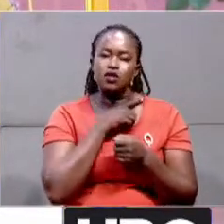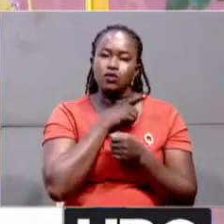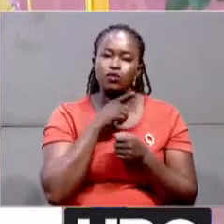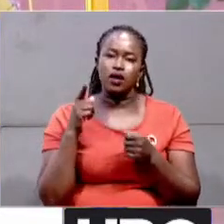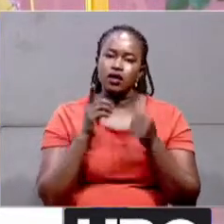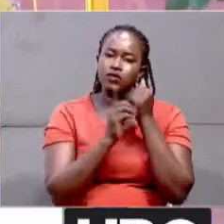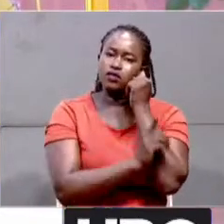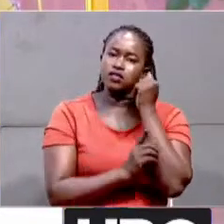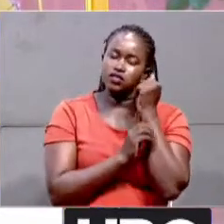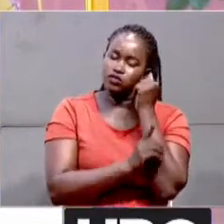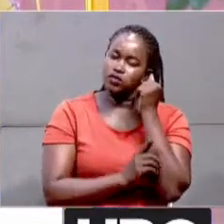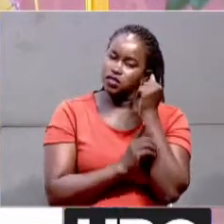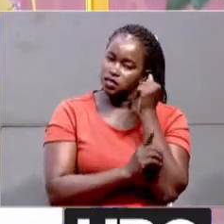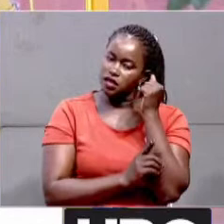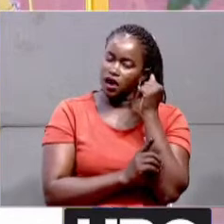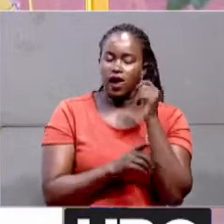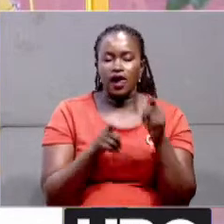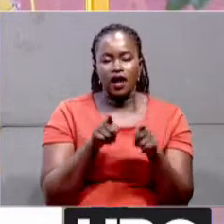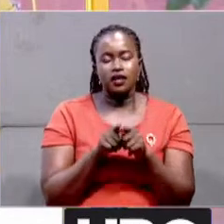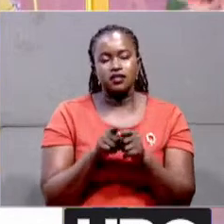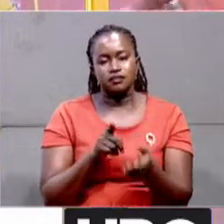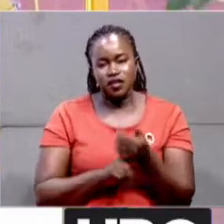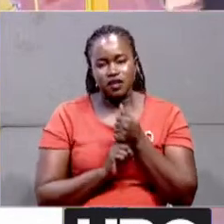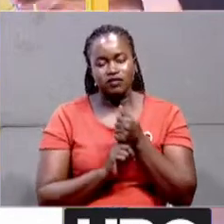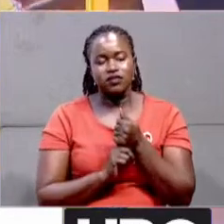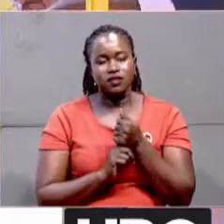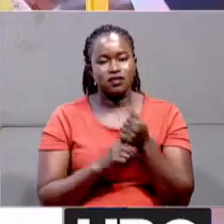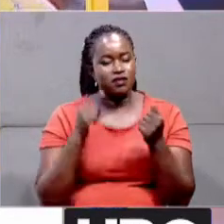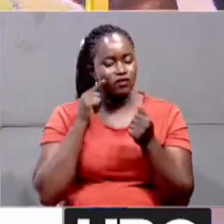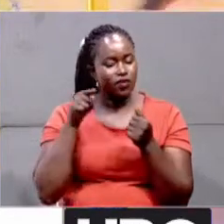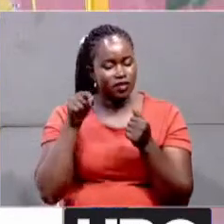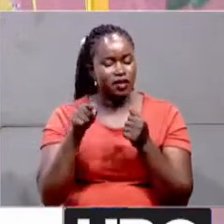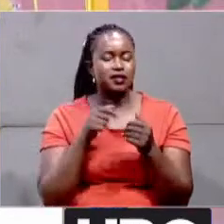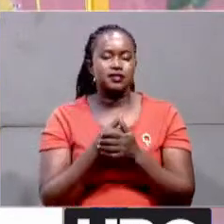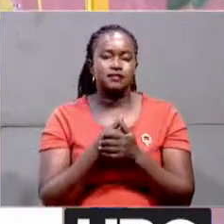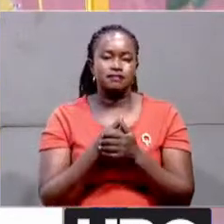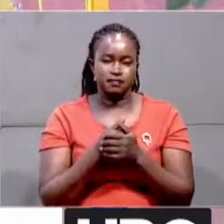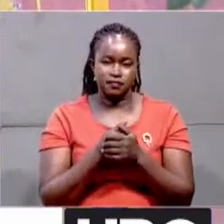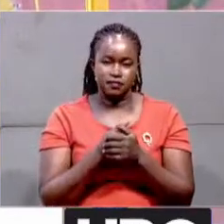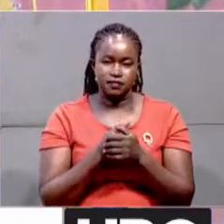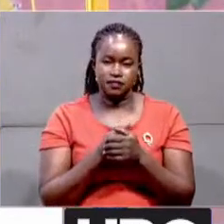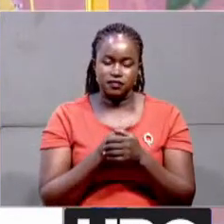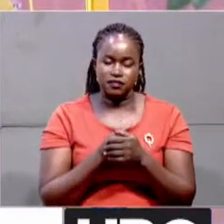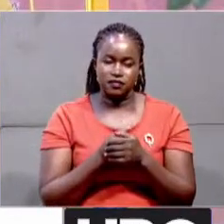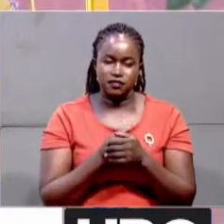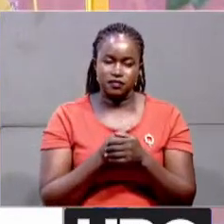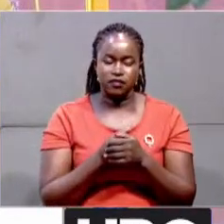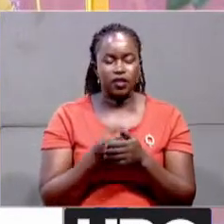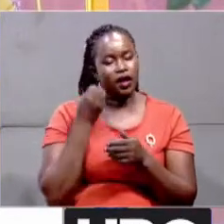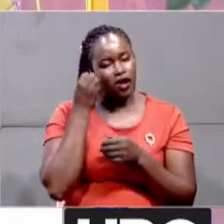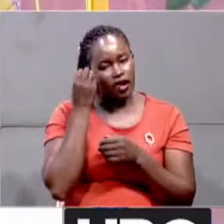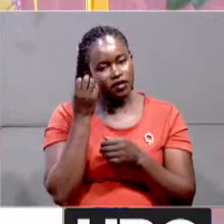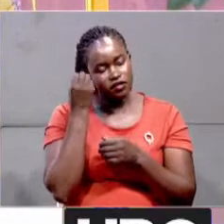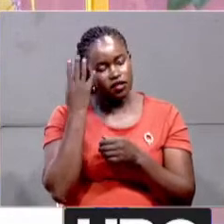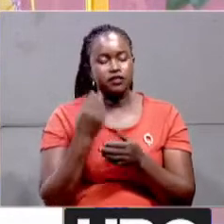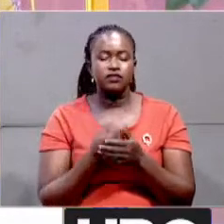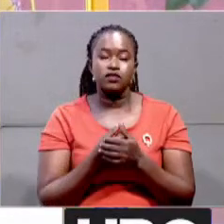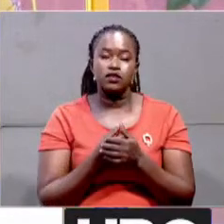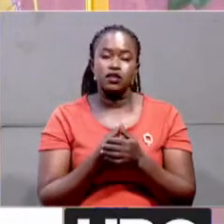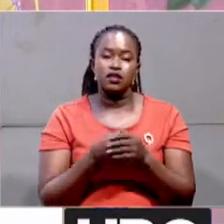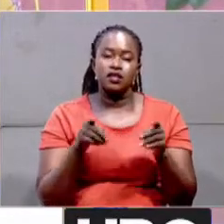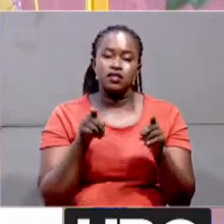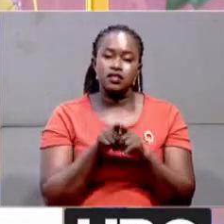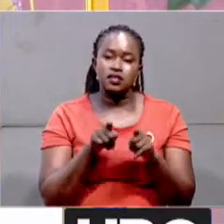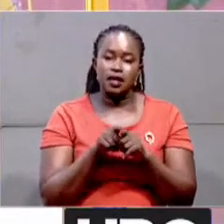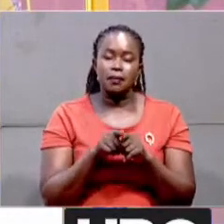District as the beneficiary of this precedent-setting initiative, and